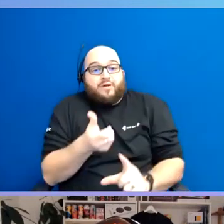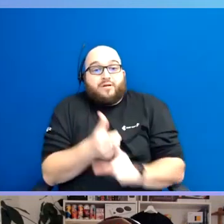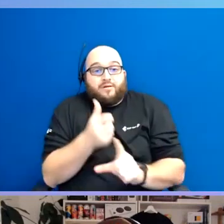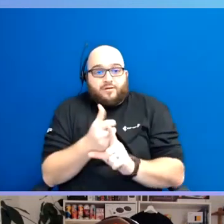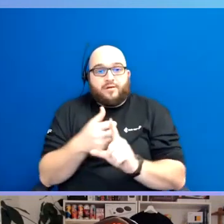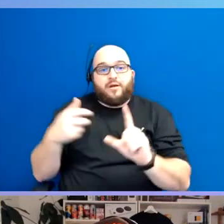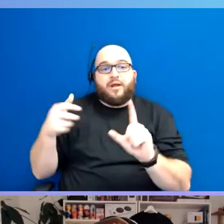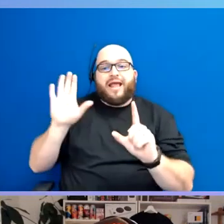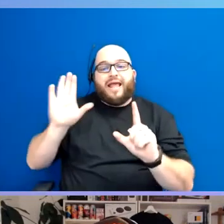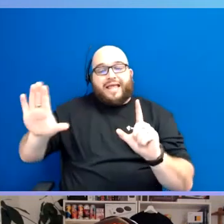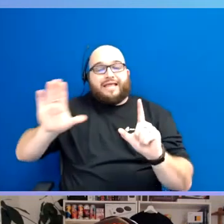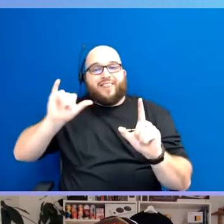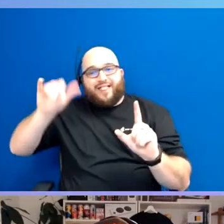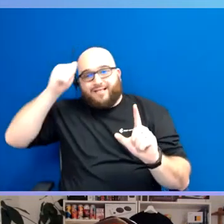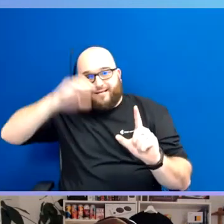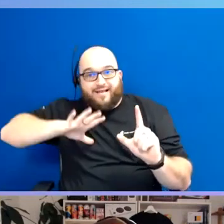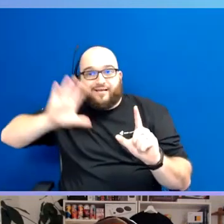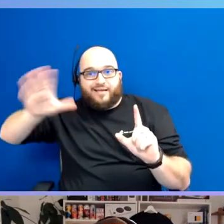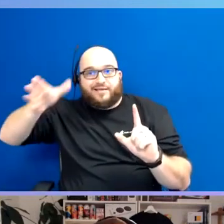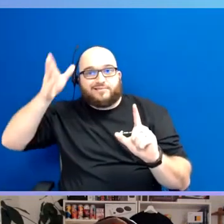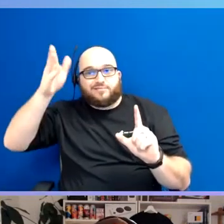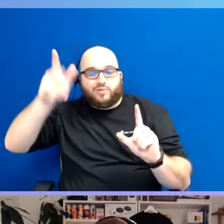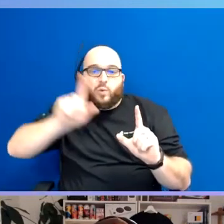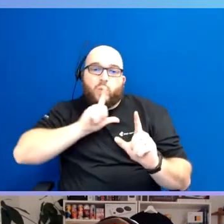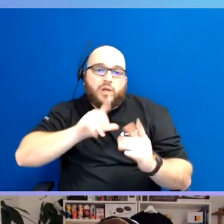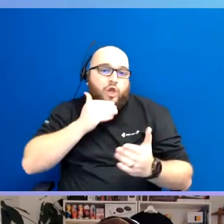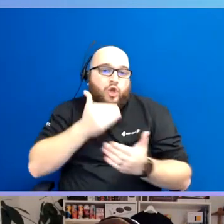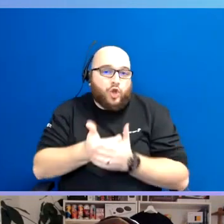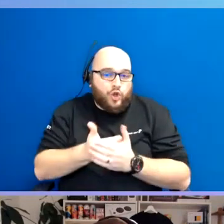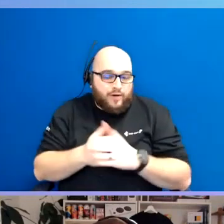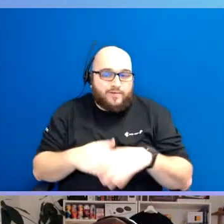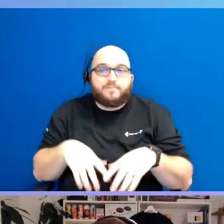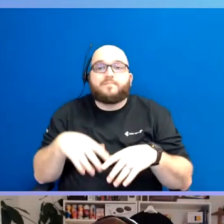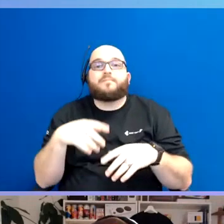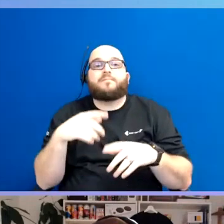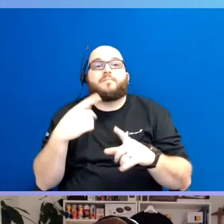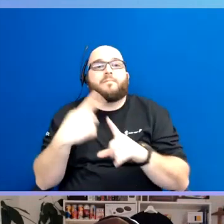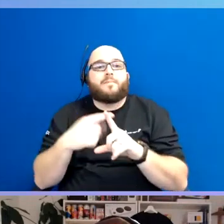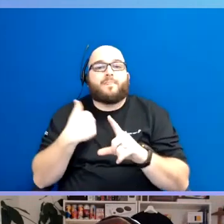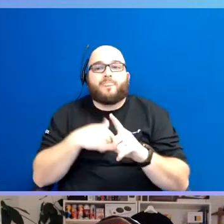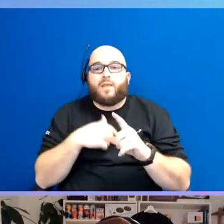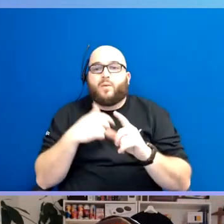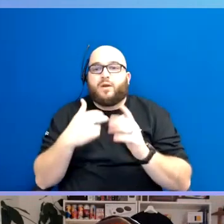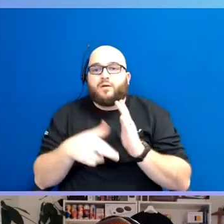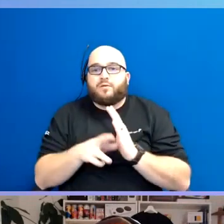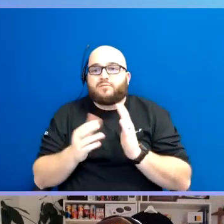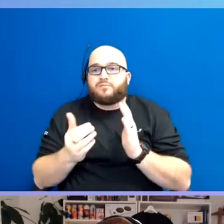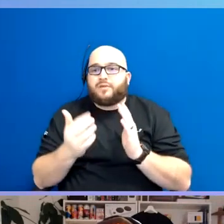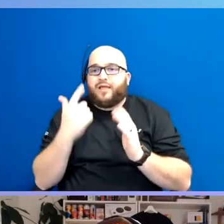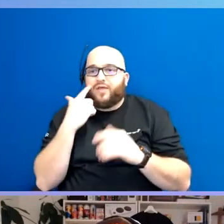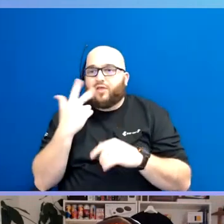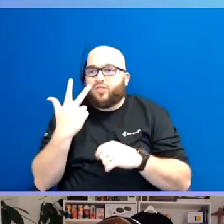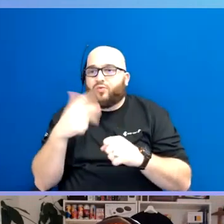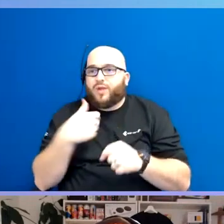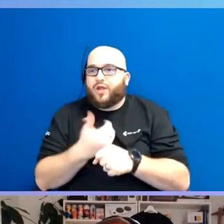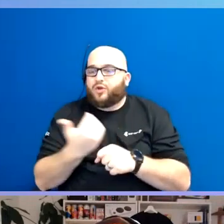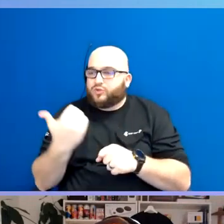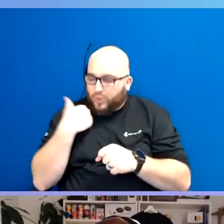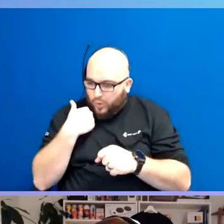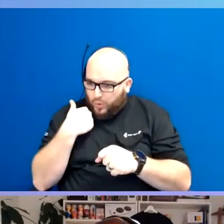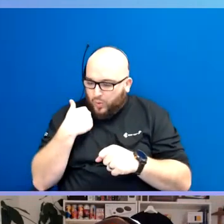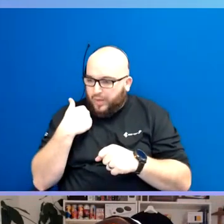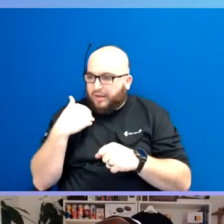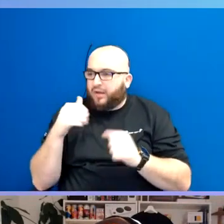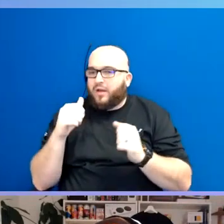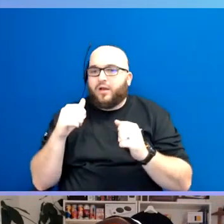are really, really great. And he also revisited, I think it was 3 years ago, with